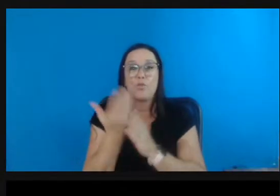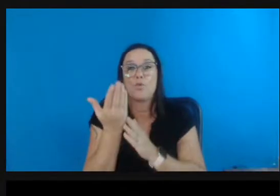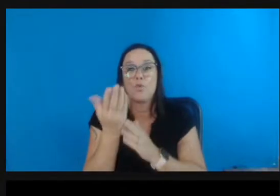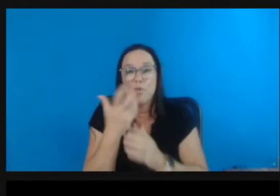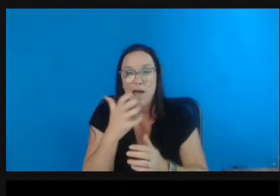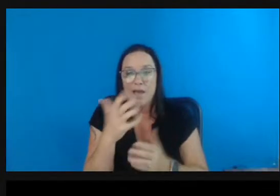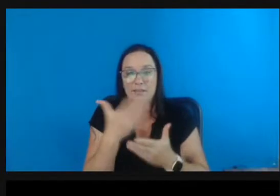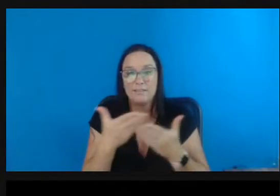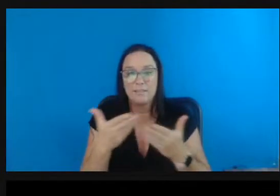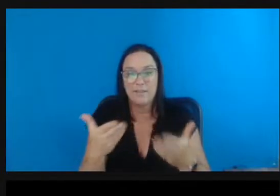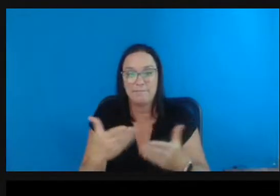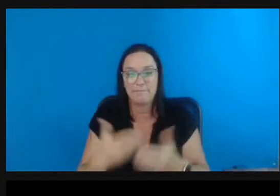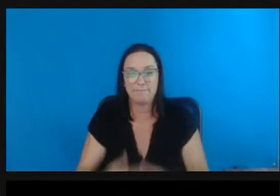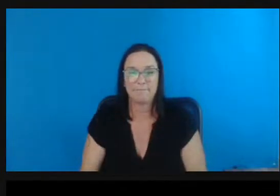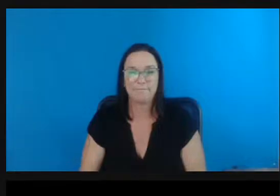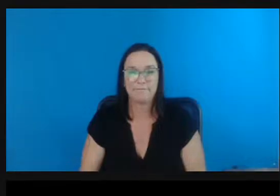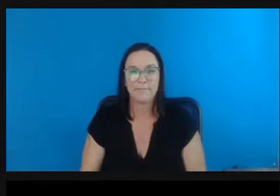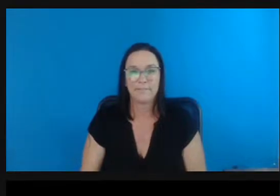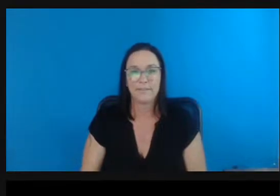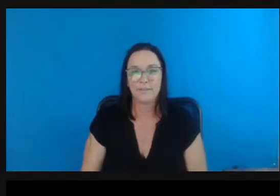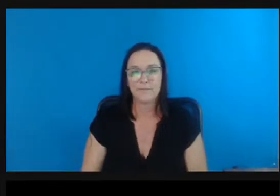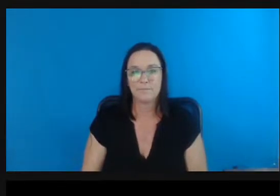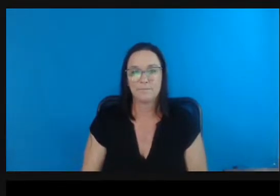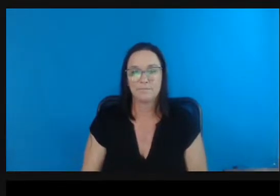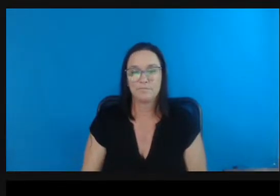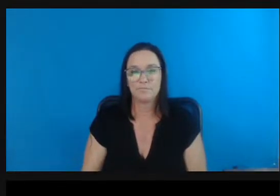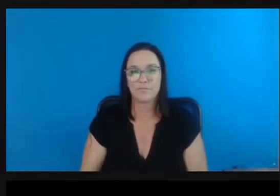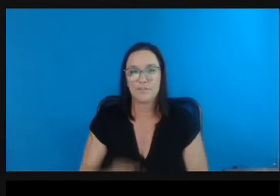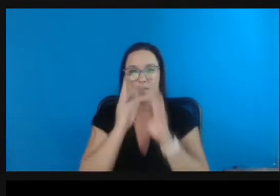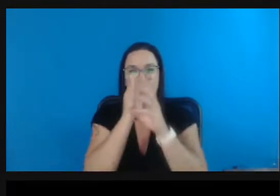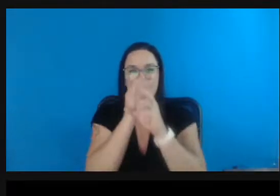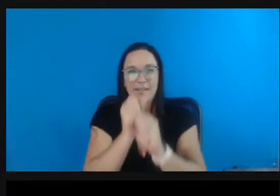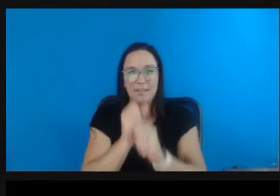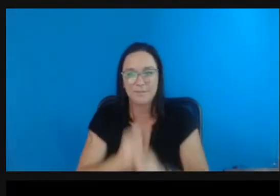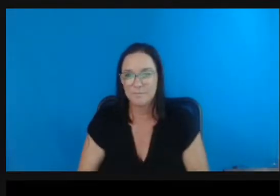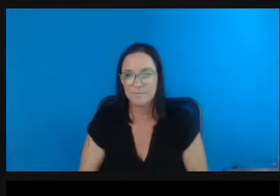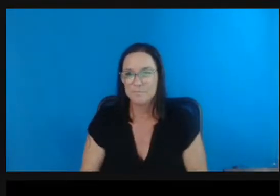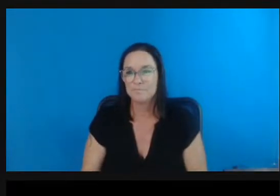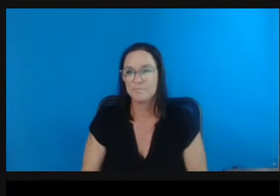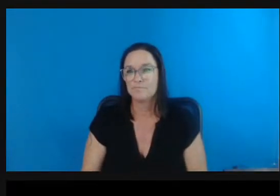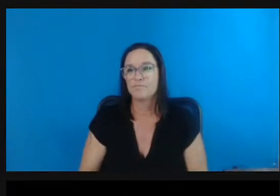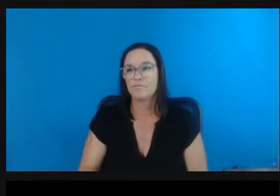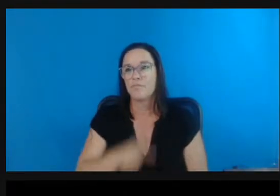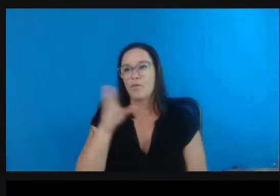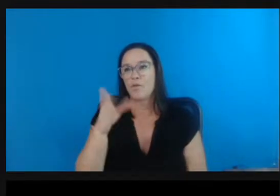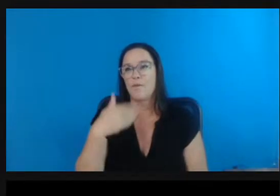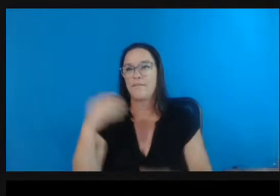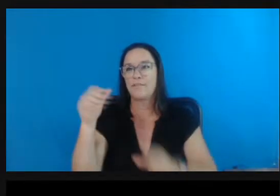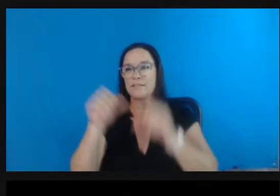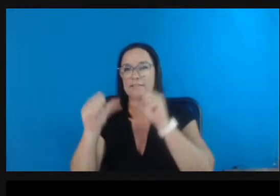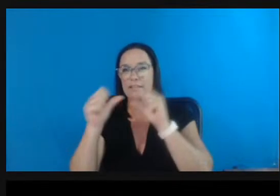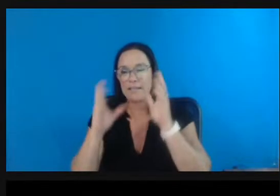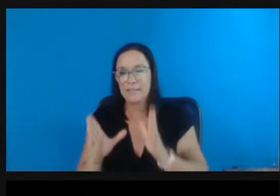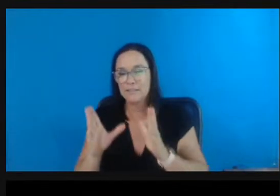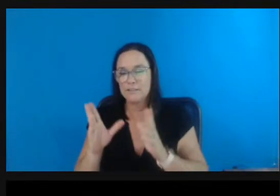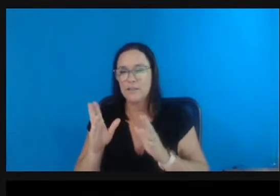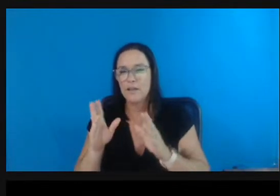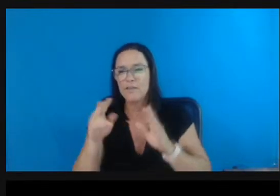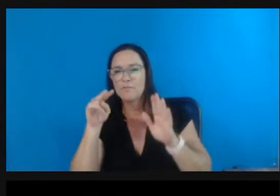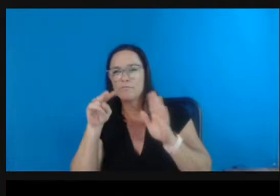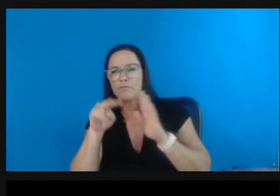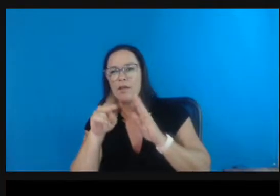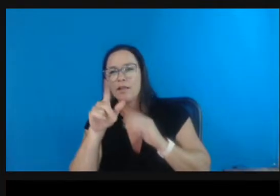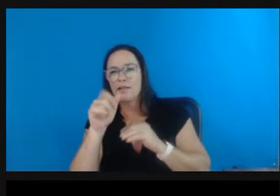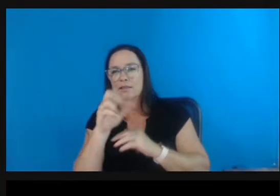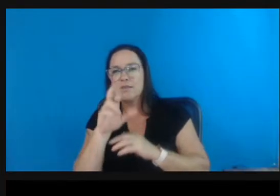all the episodes being there. It's pretty fascinating. Over here we have a scientist that's looking through, looks like a laser rangefinder, probably